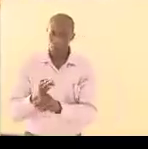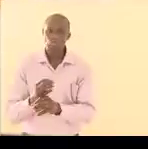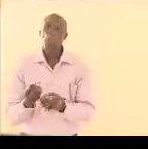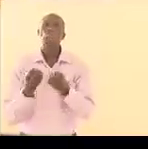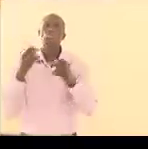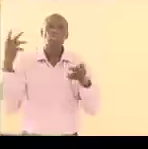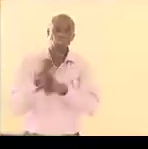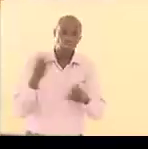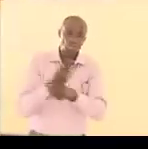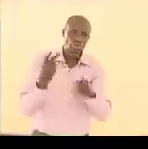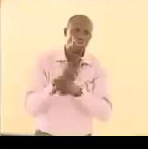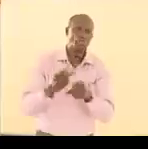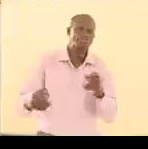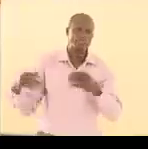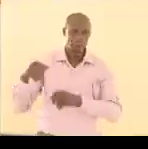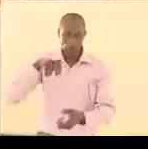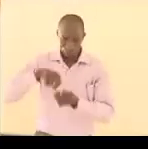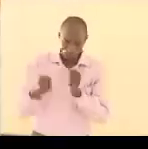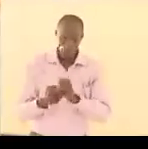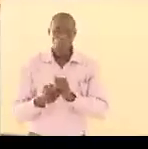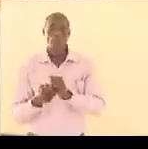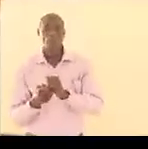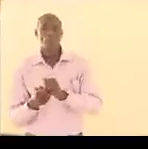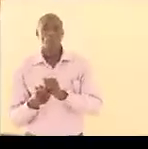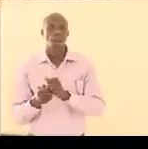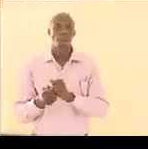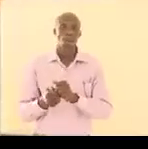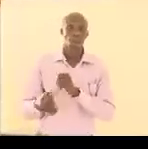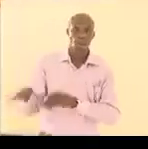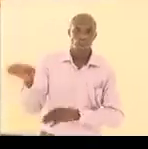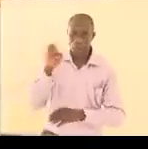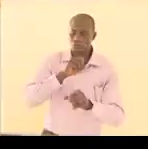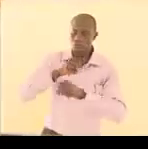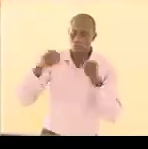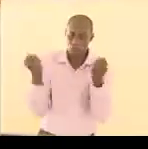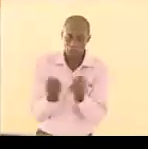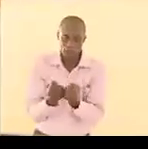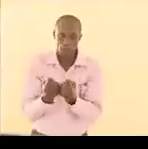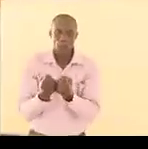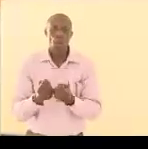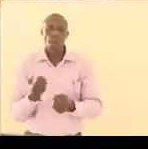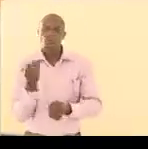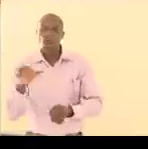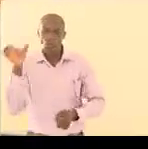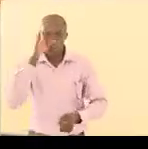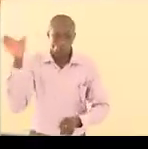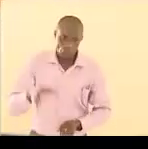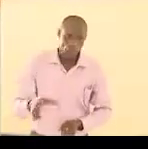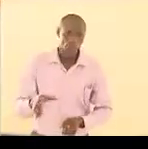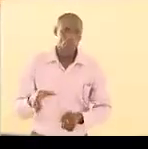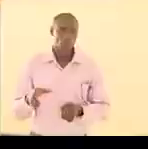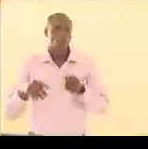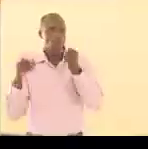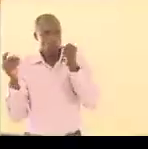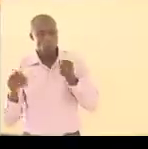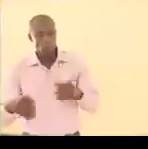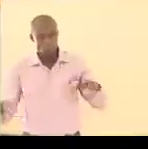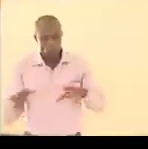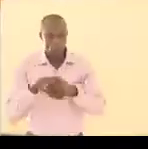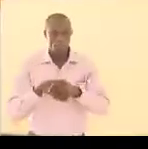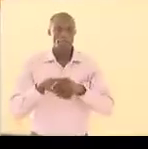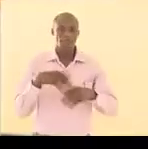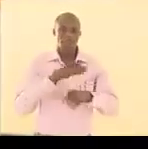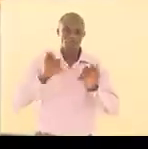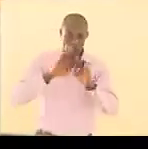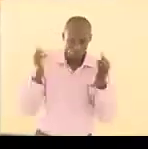the multiple crises of leadership and governance in our society, of politics and economy in our society, of corruption and indiscipline, marriage and